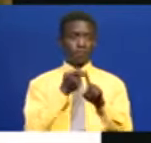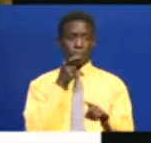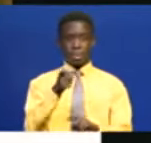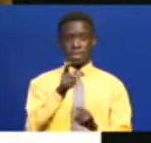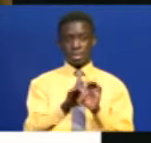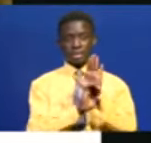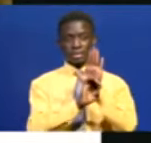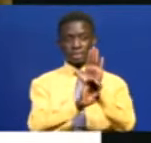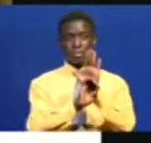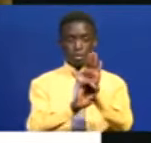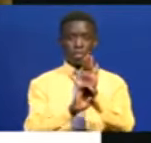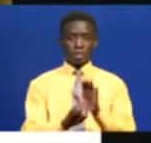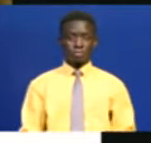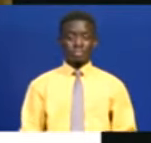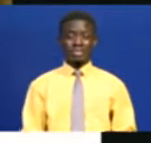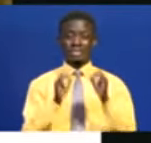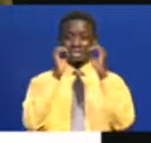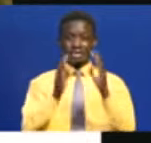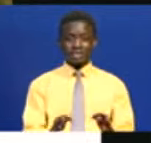example,